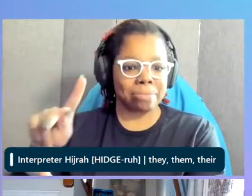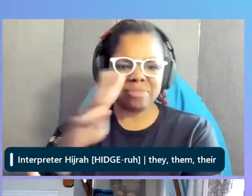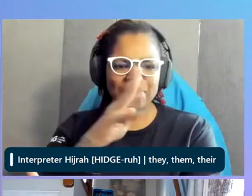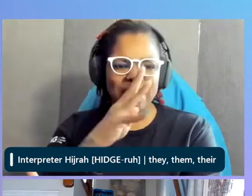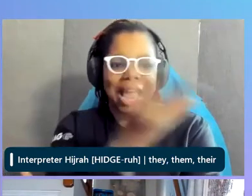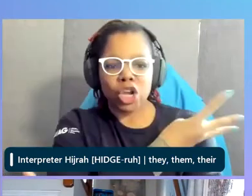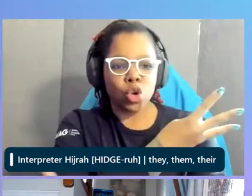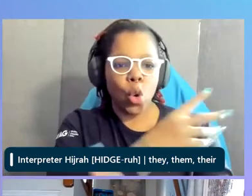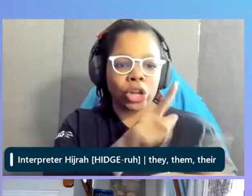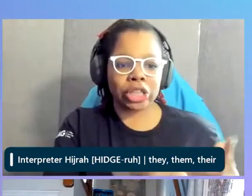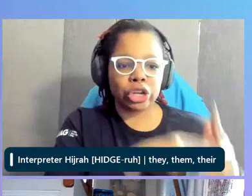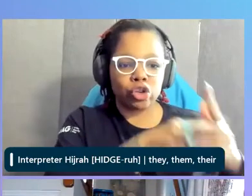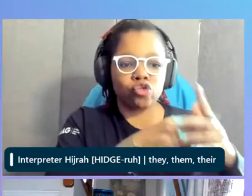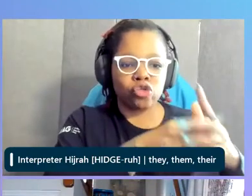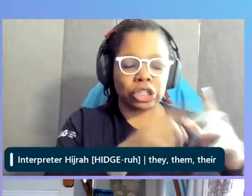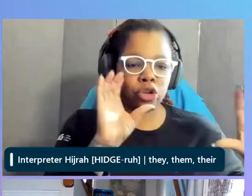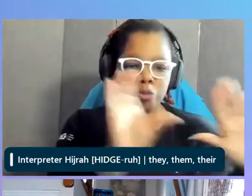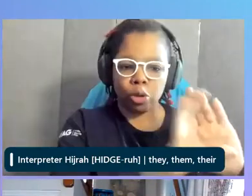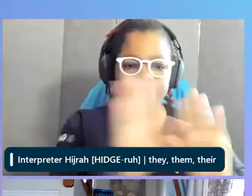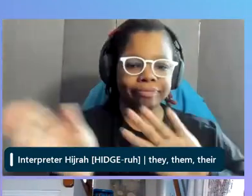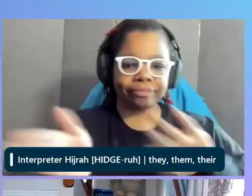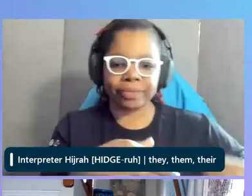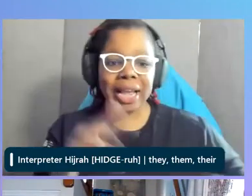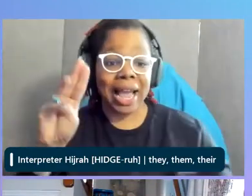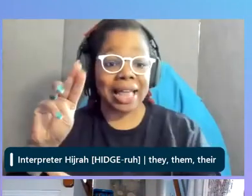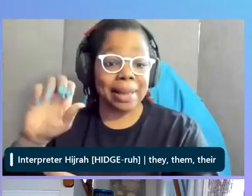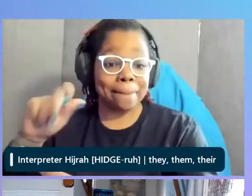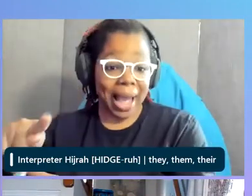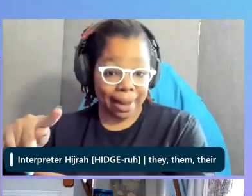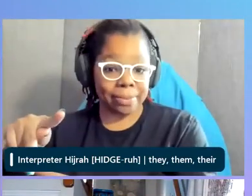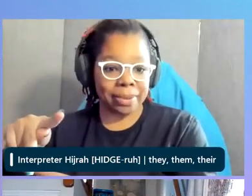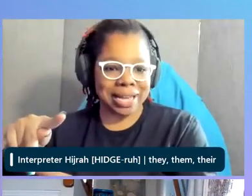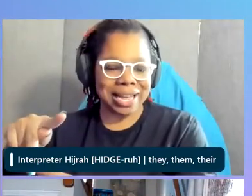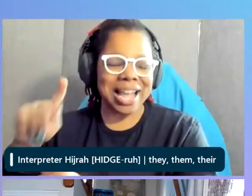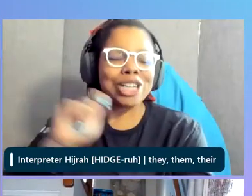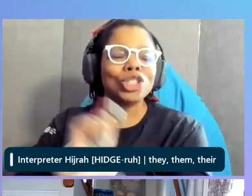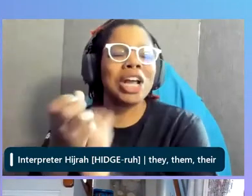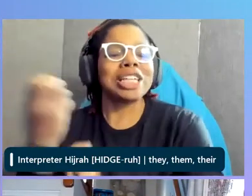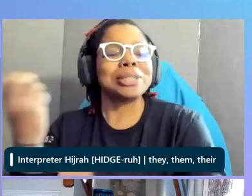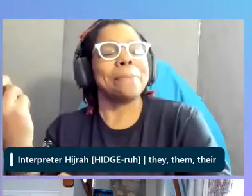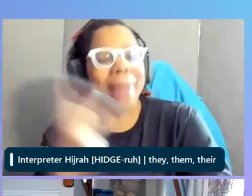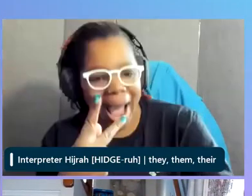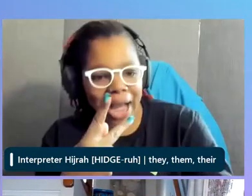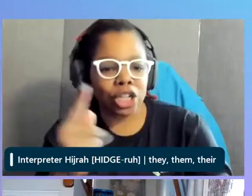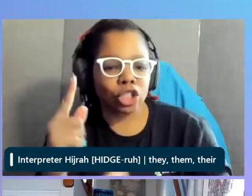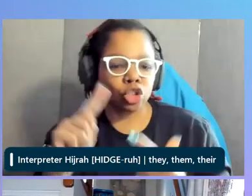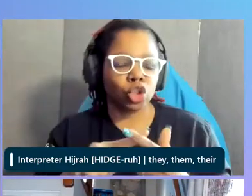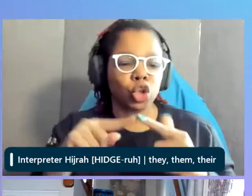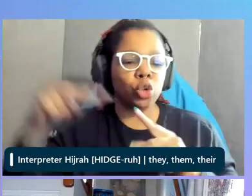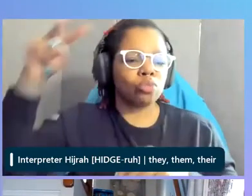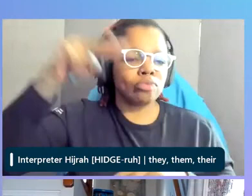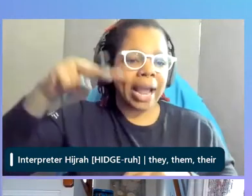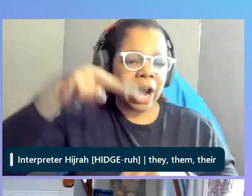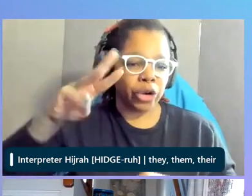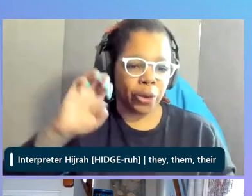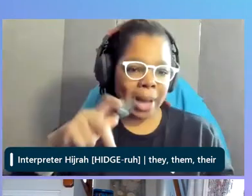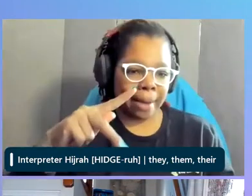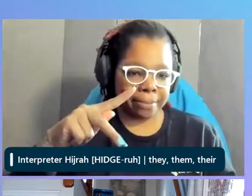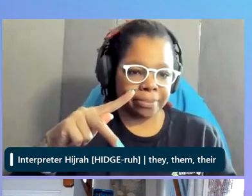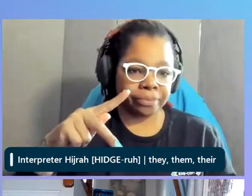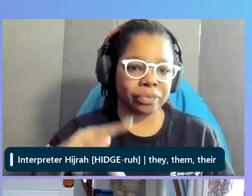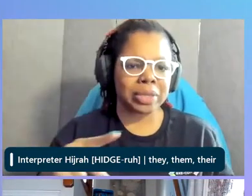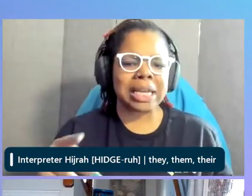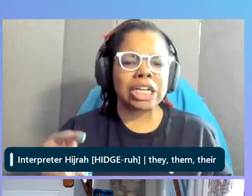seen the original aerial photograph, and turn that generated map back into an aerial map, right? And it was being judged on